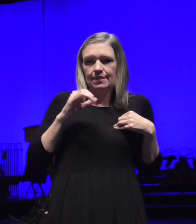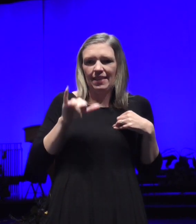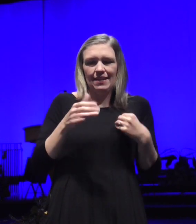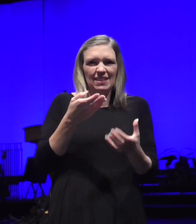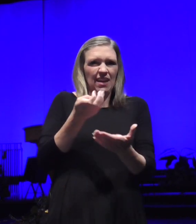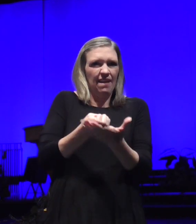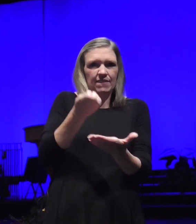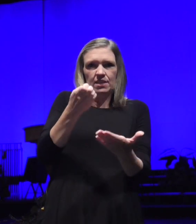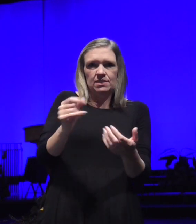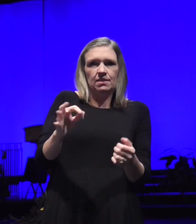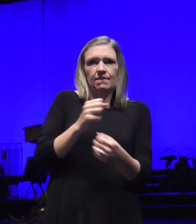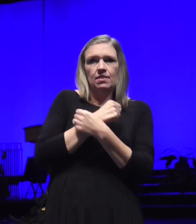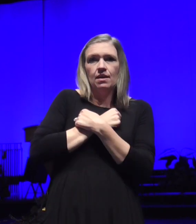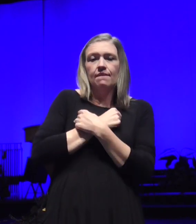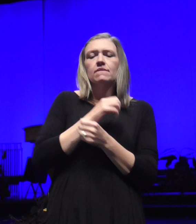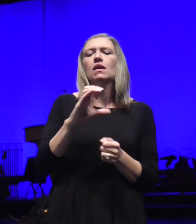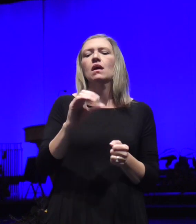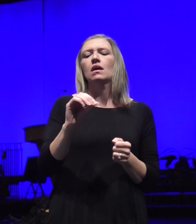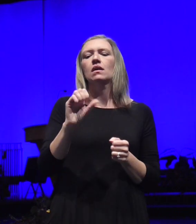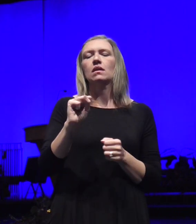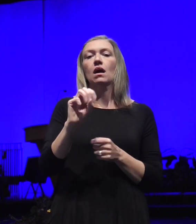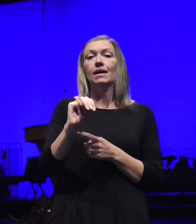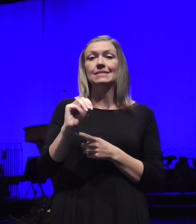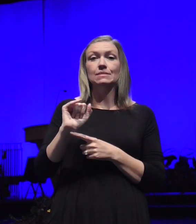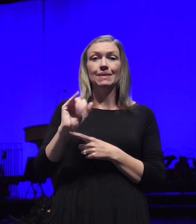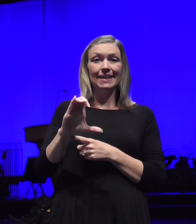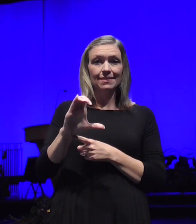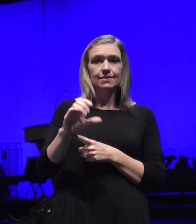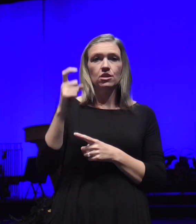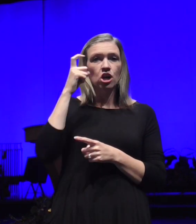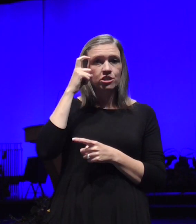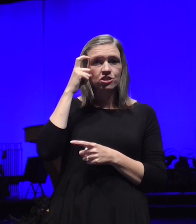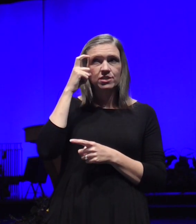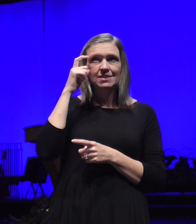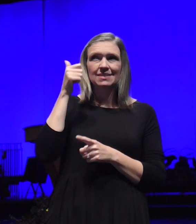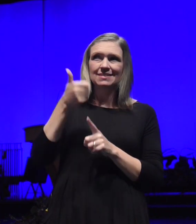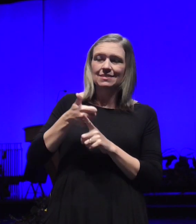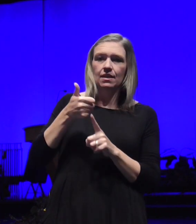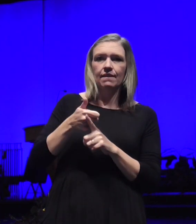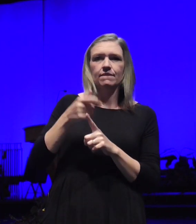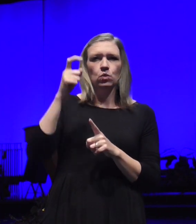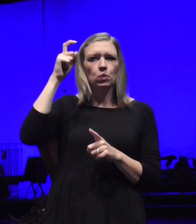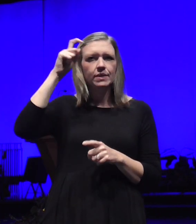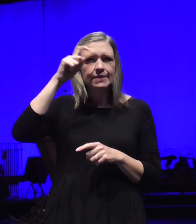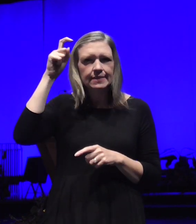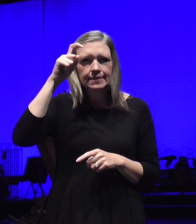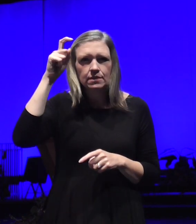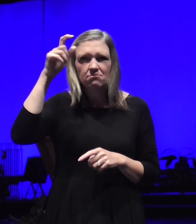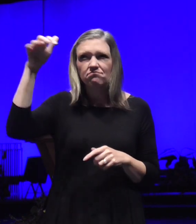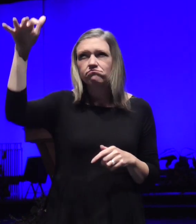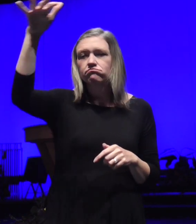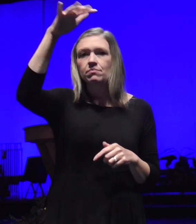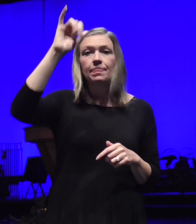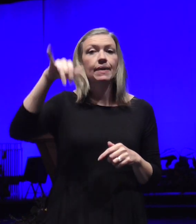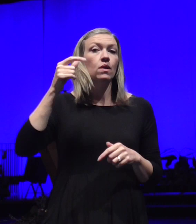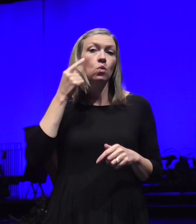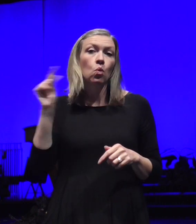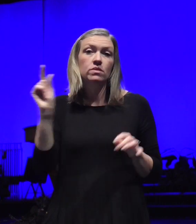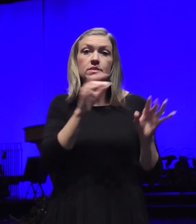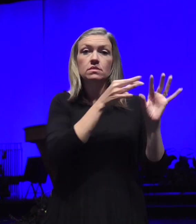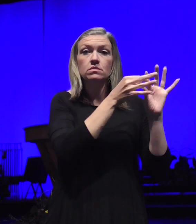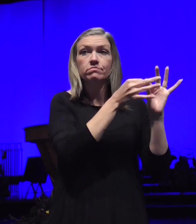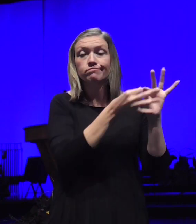the evidence of love. Cosmic consciousness is a celestial wisdom, maybe that golden